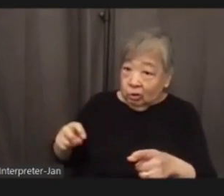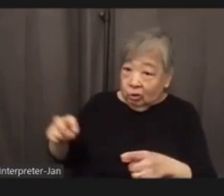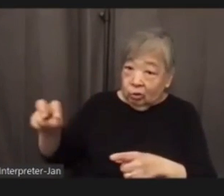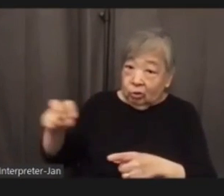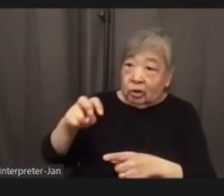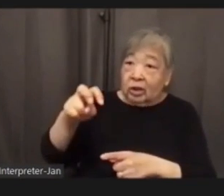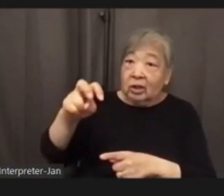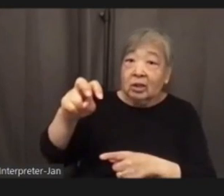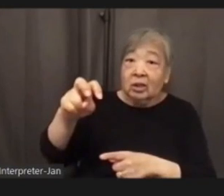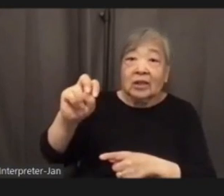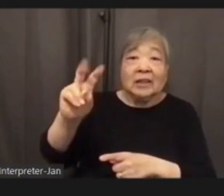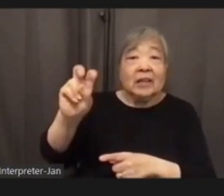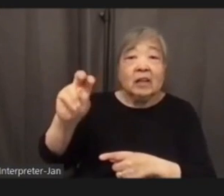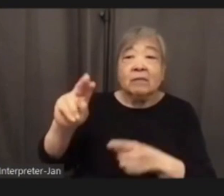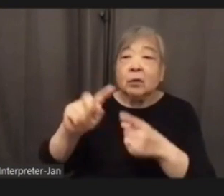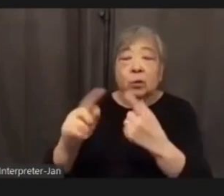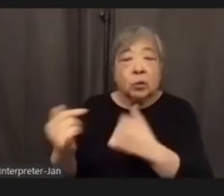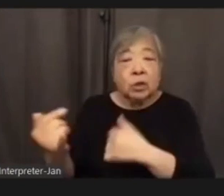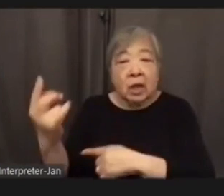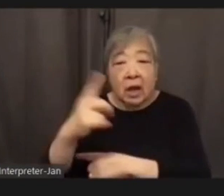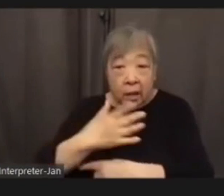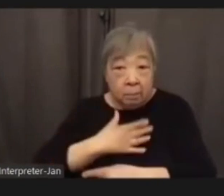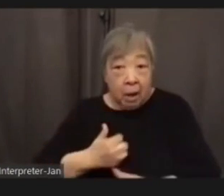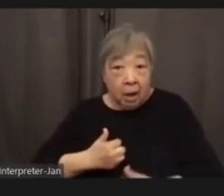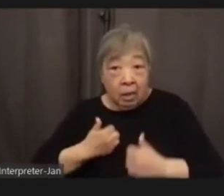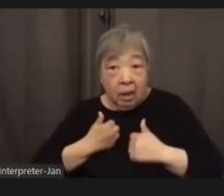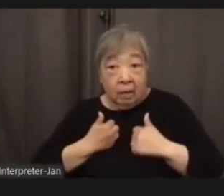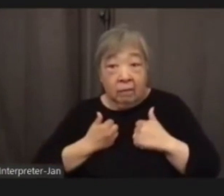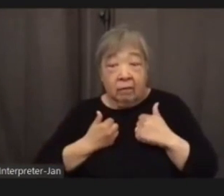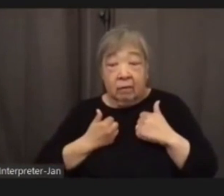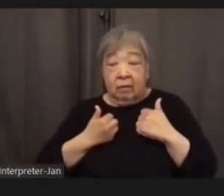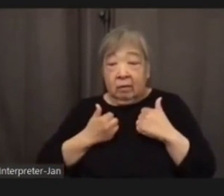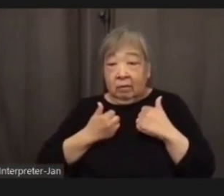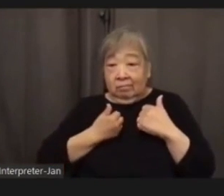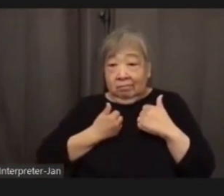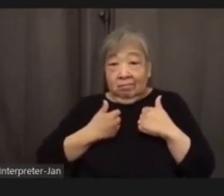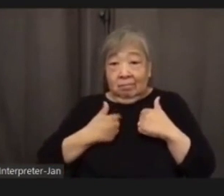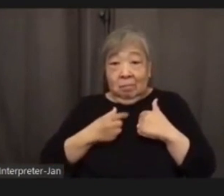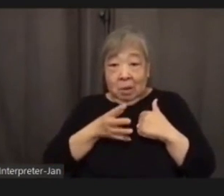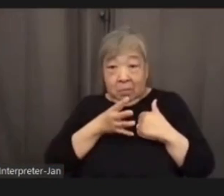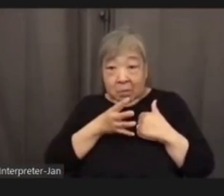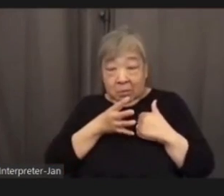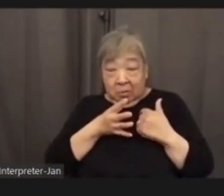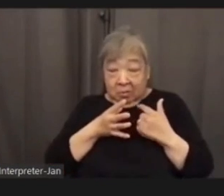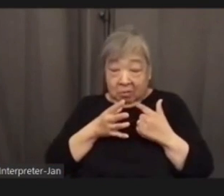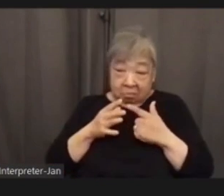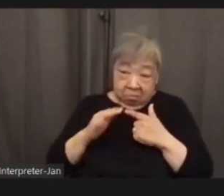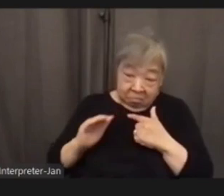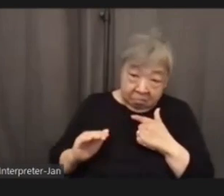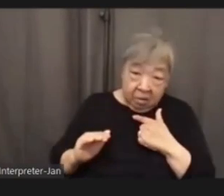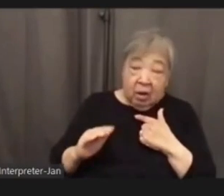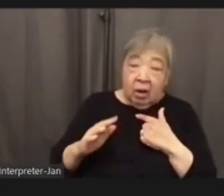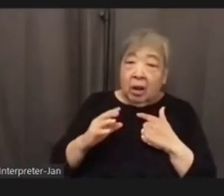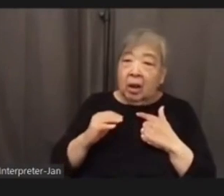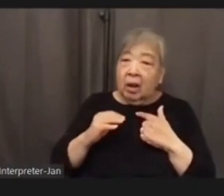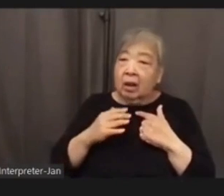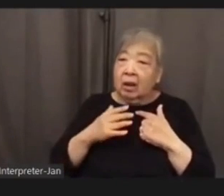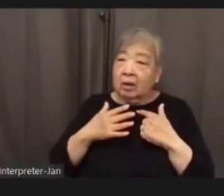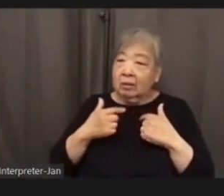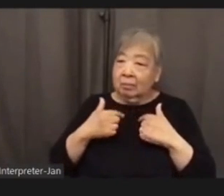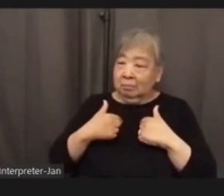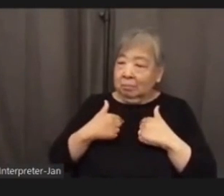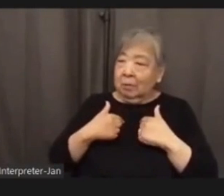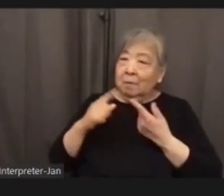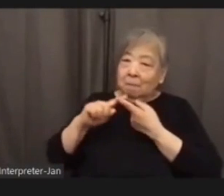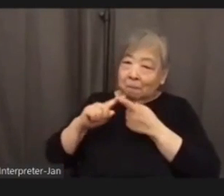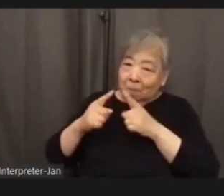my life as a mother of Atala's child, and also as a friend